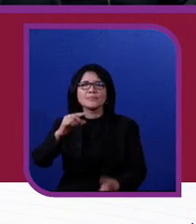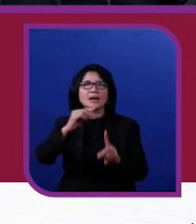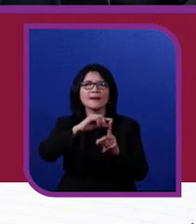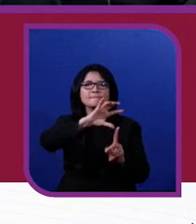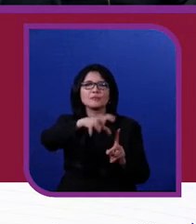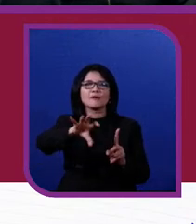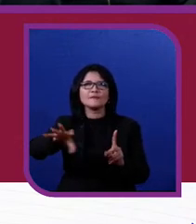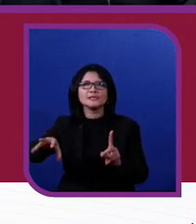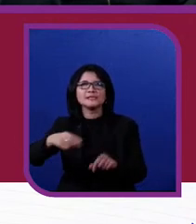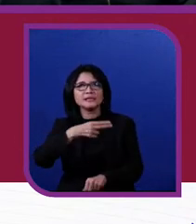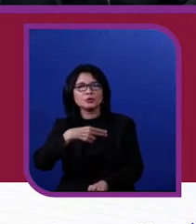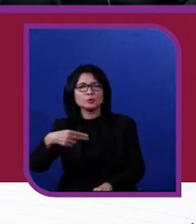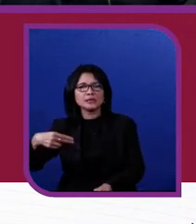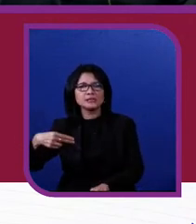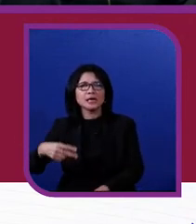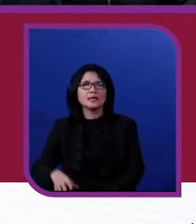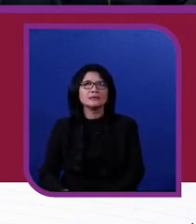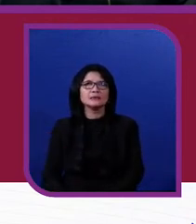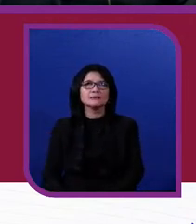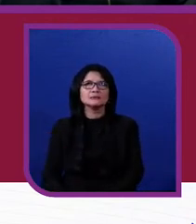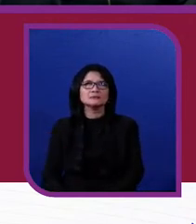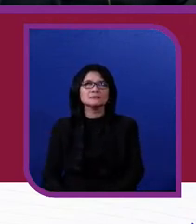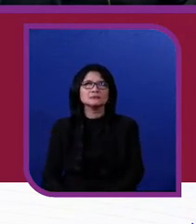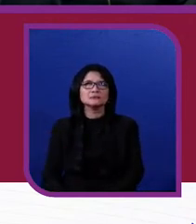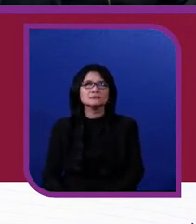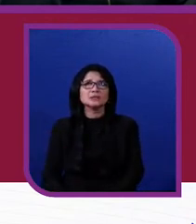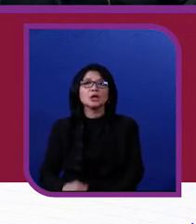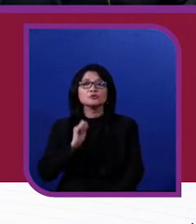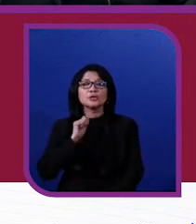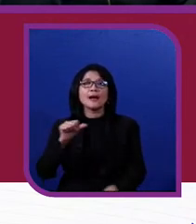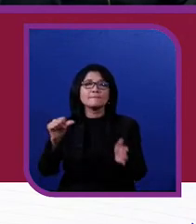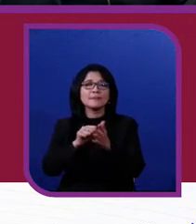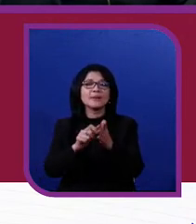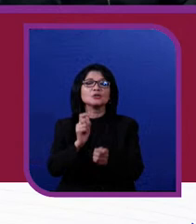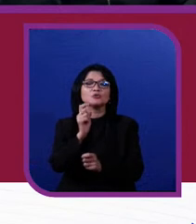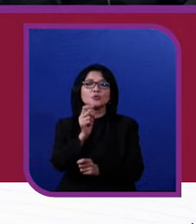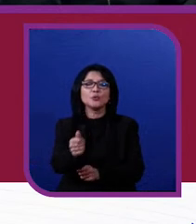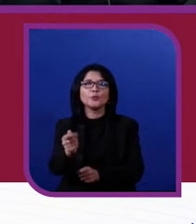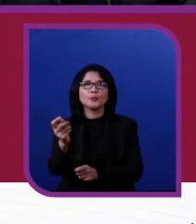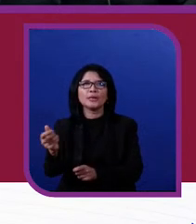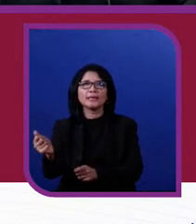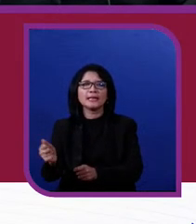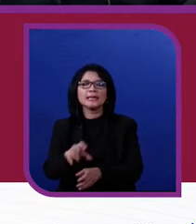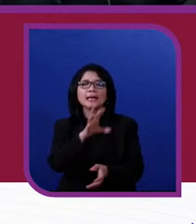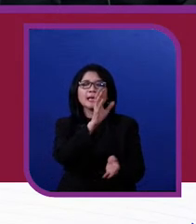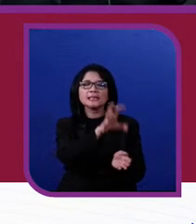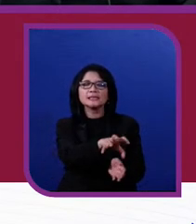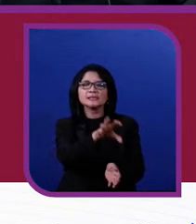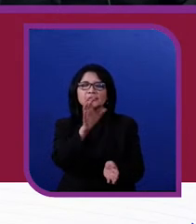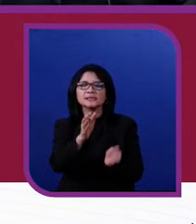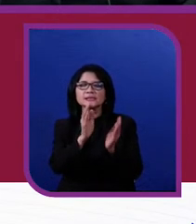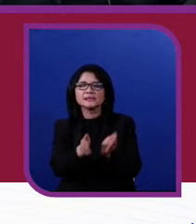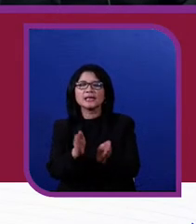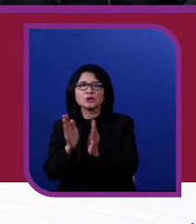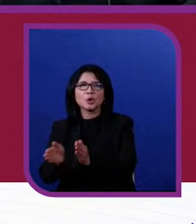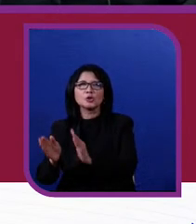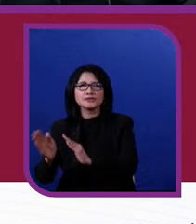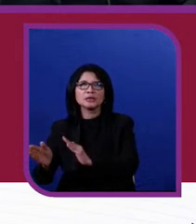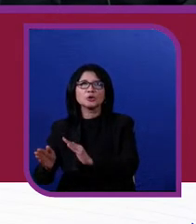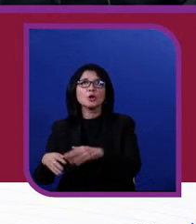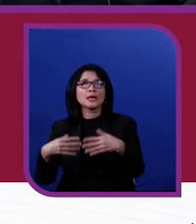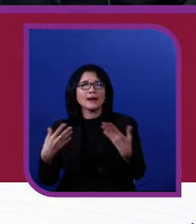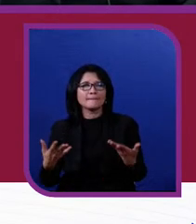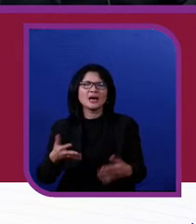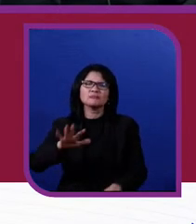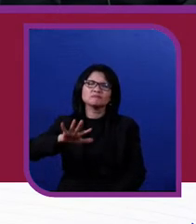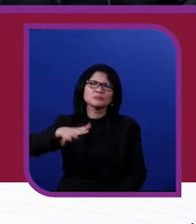Finance ministers' meeting the sectors that Finance trust OS more or less the same